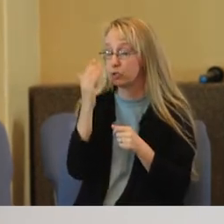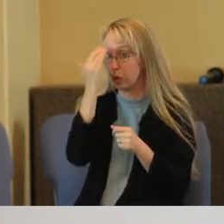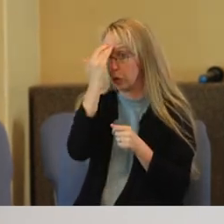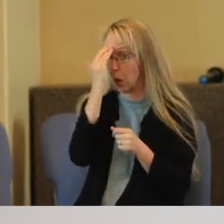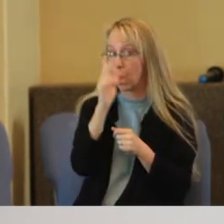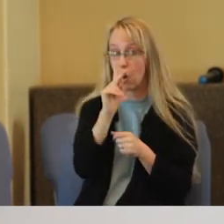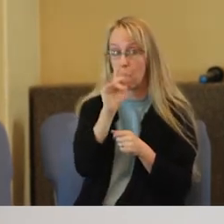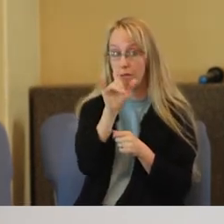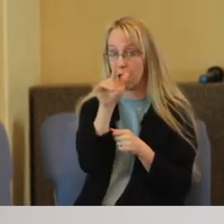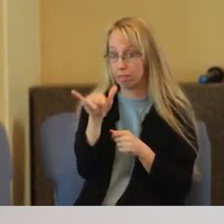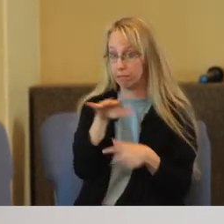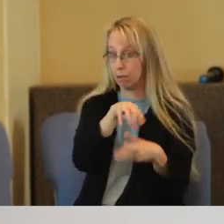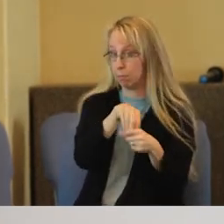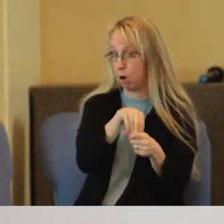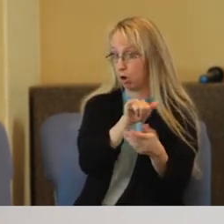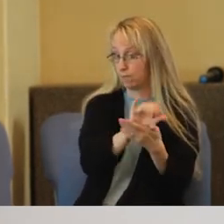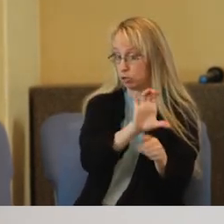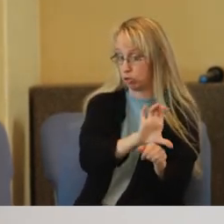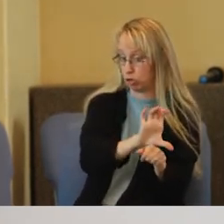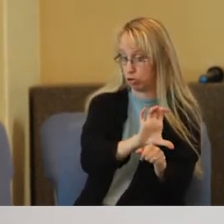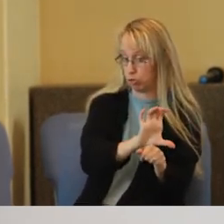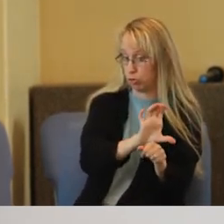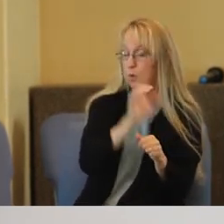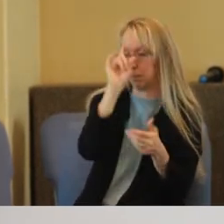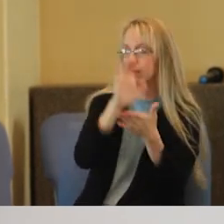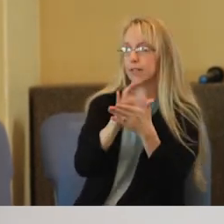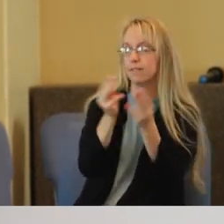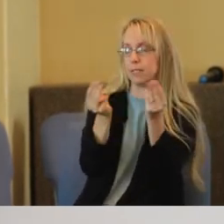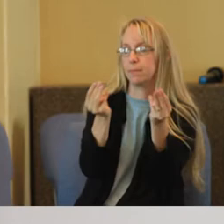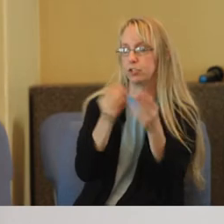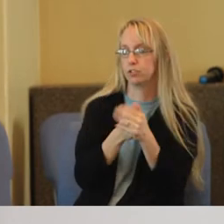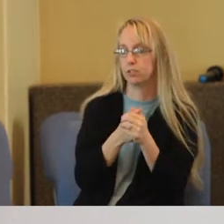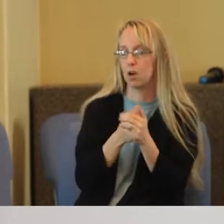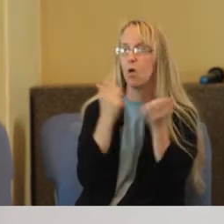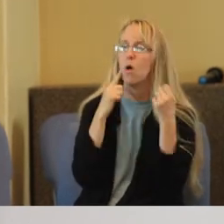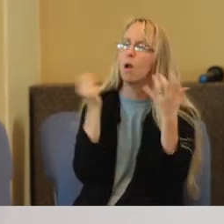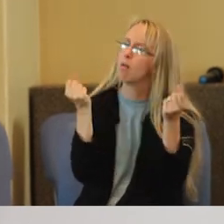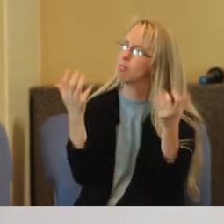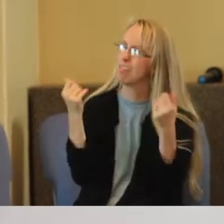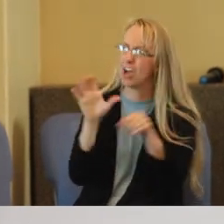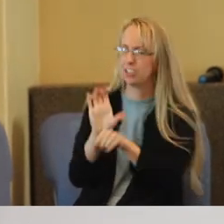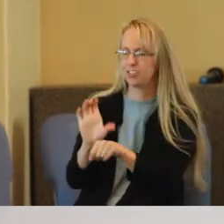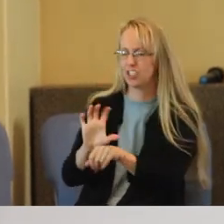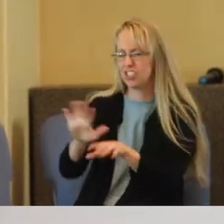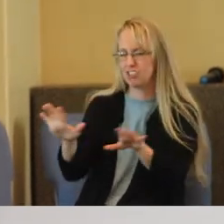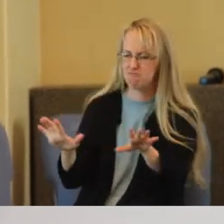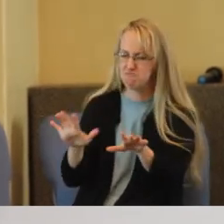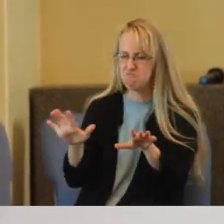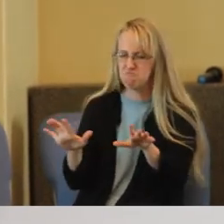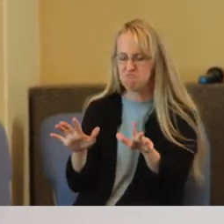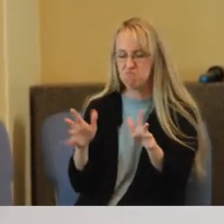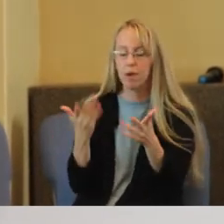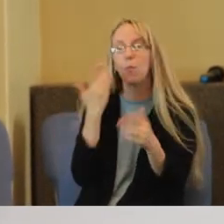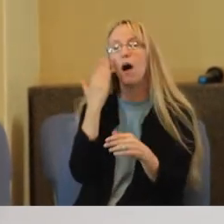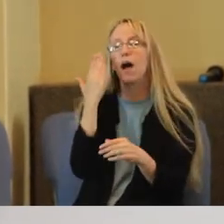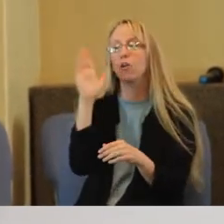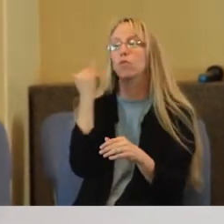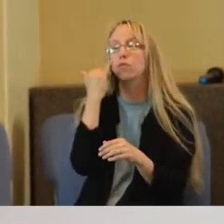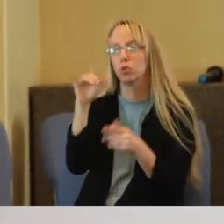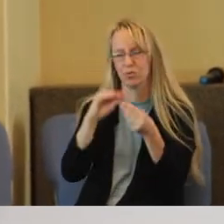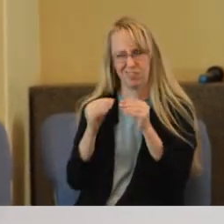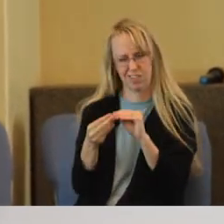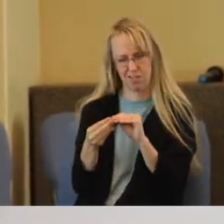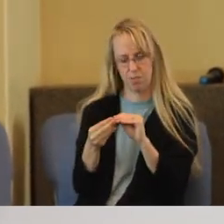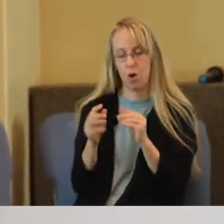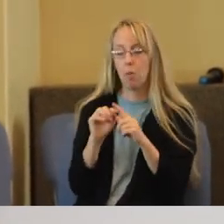Kelly and I are a part of a church that believes in missions. You know, there's a lot of churches out there. I don't know if you know this statistic,